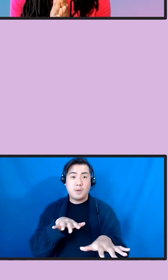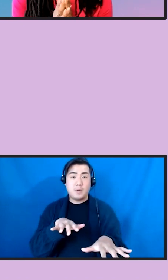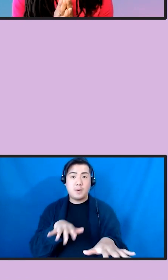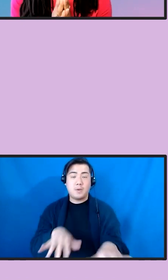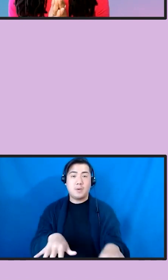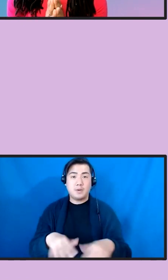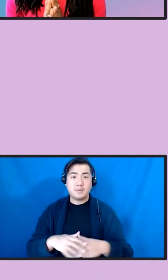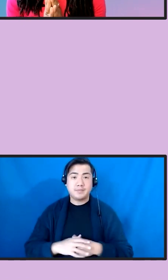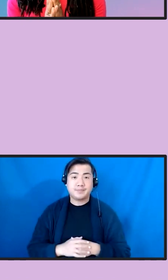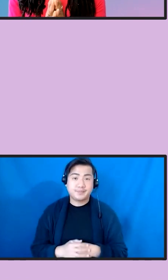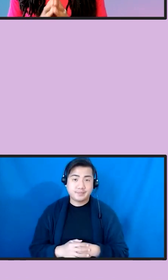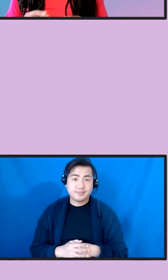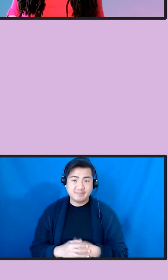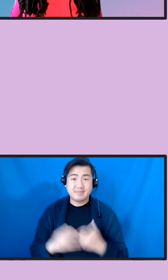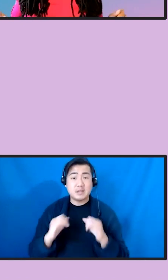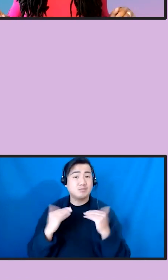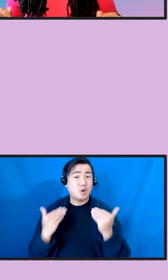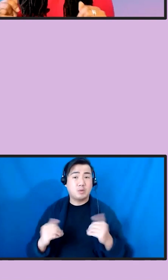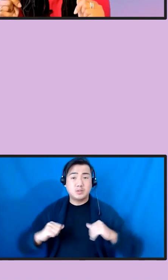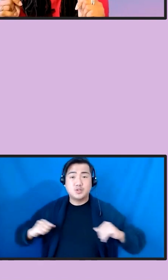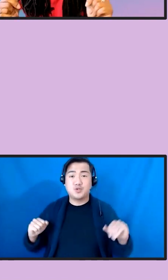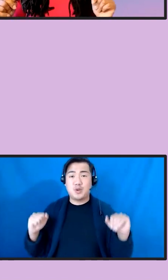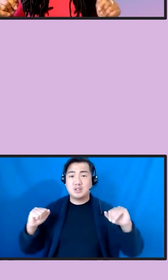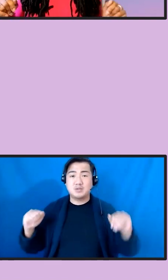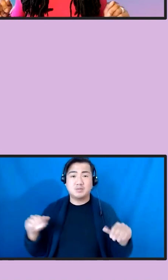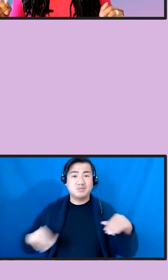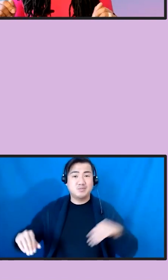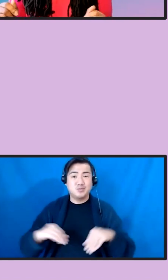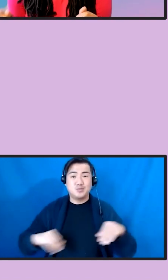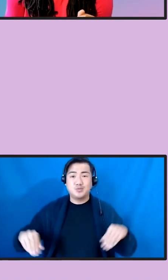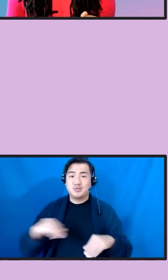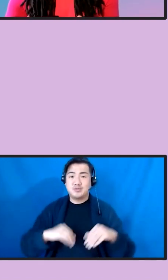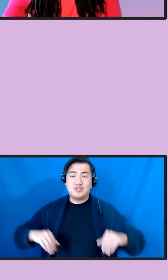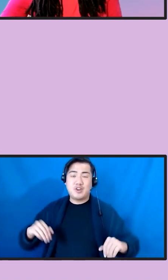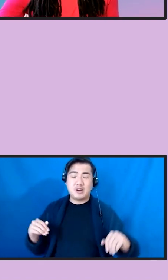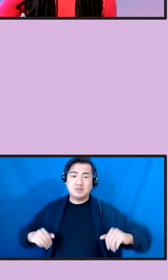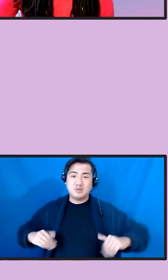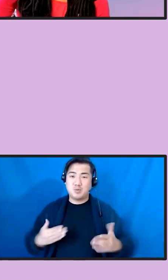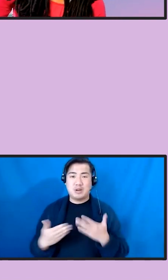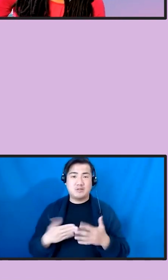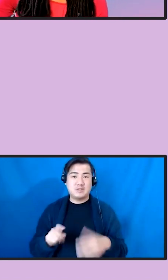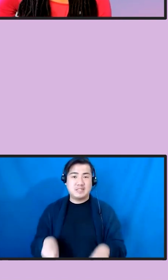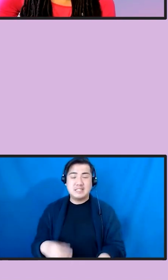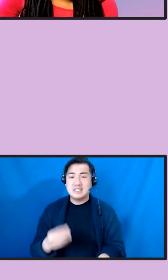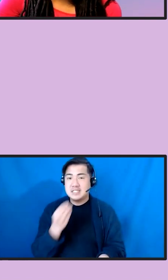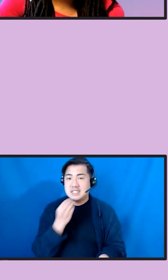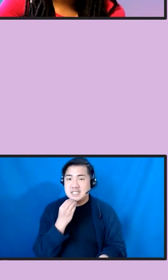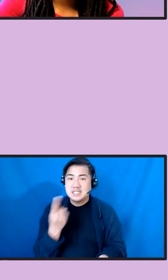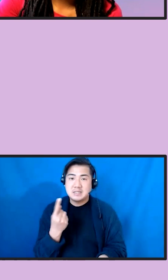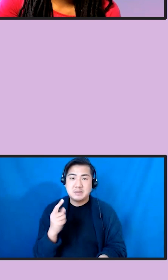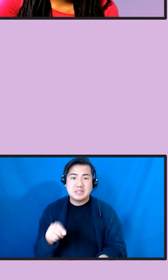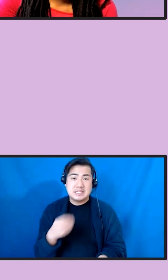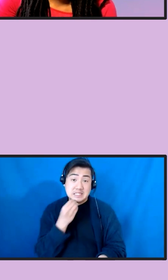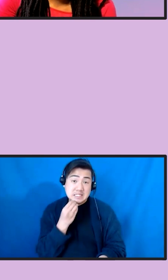Stretch something that needs to be stretched. Move something that needs to be moved. Eat something that needs to be